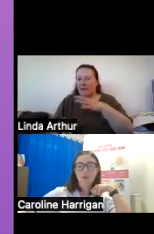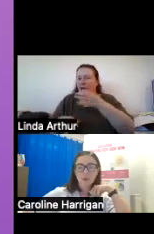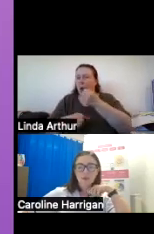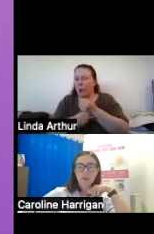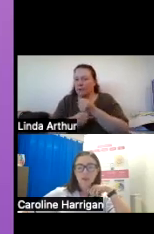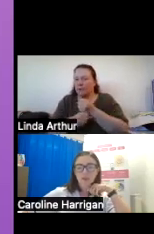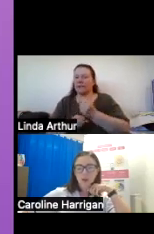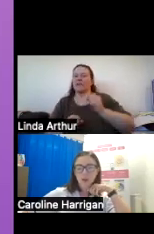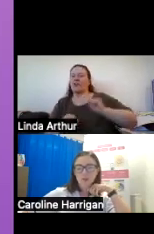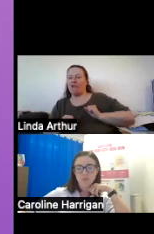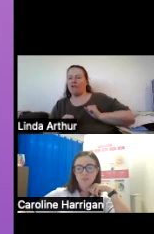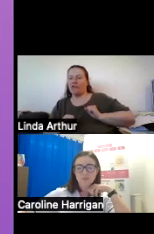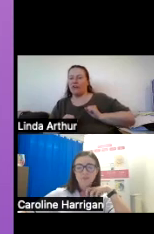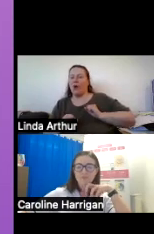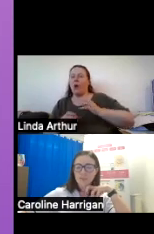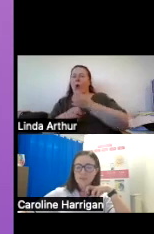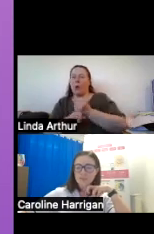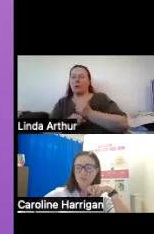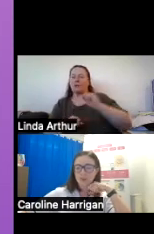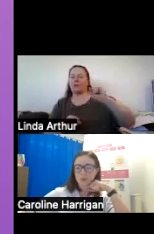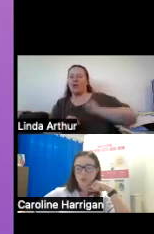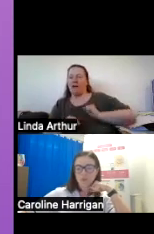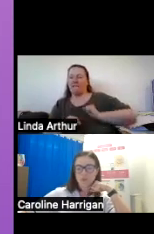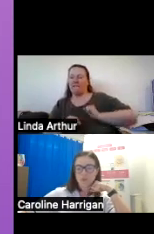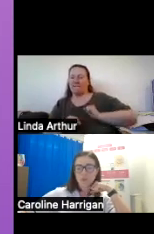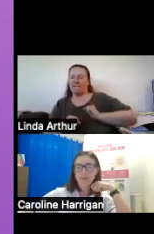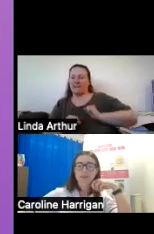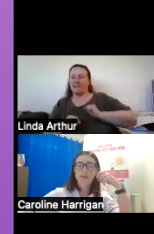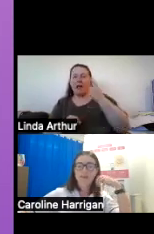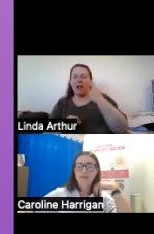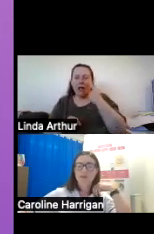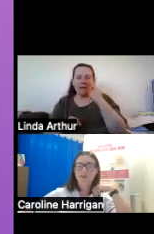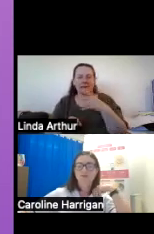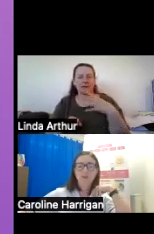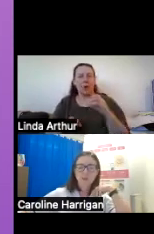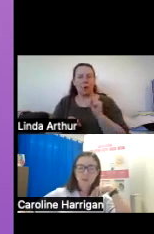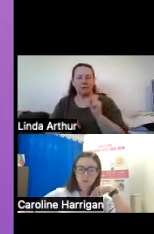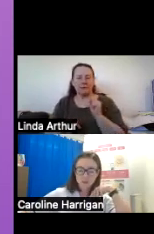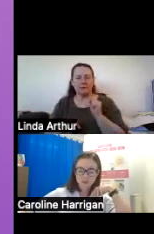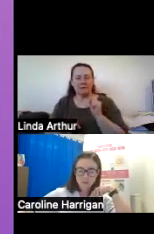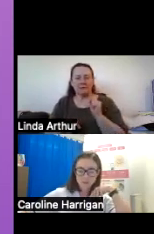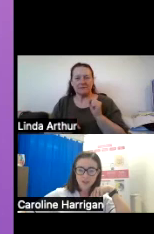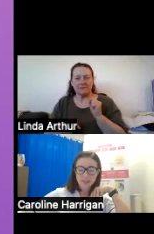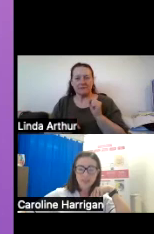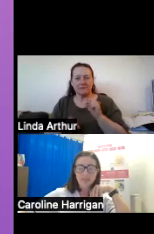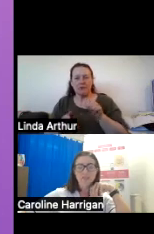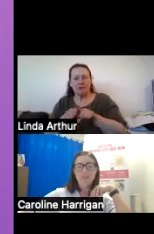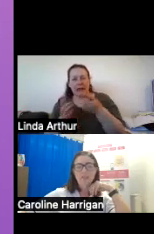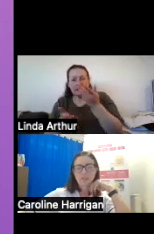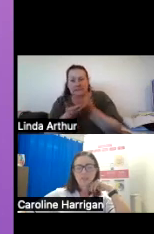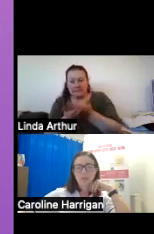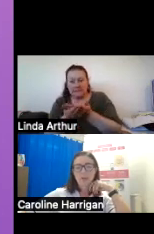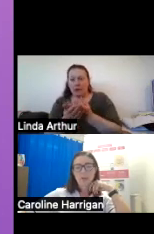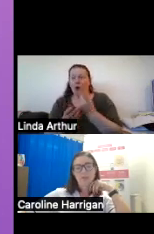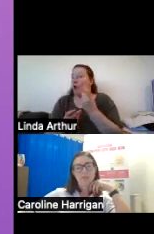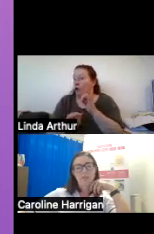then try and do a cough and see if you can hold on to that. And then you do it sitting down again, do it